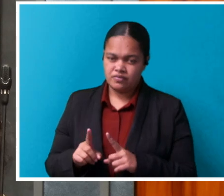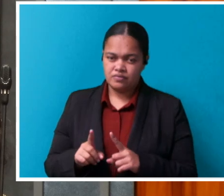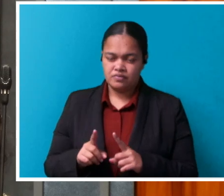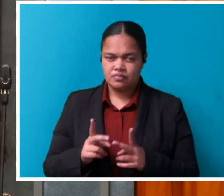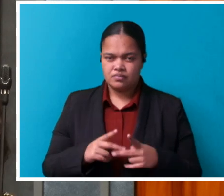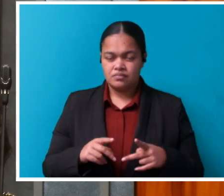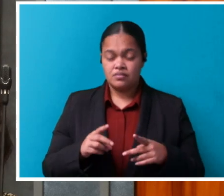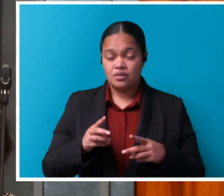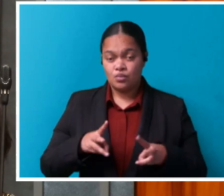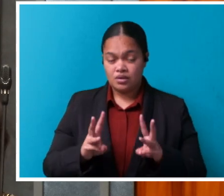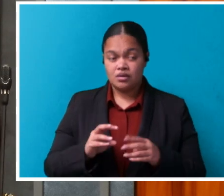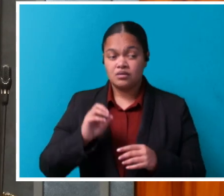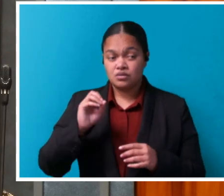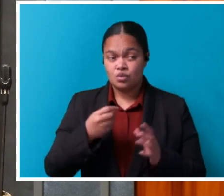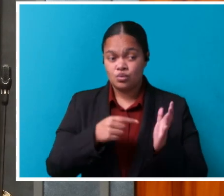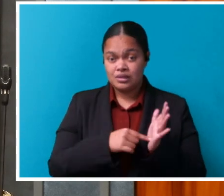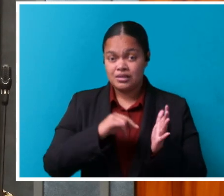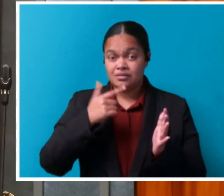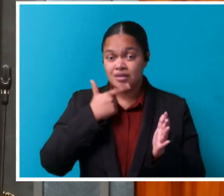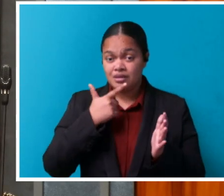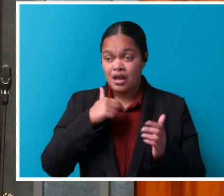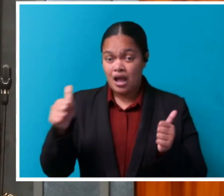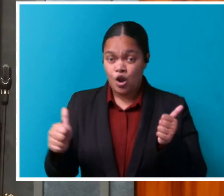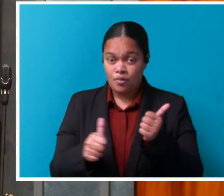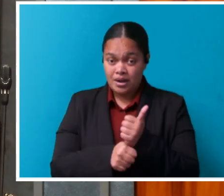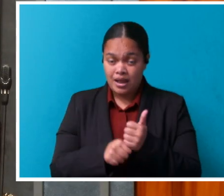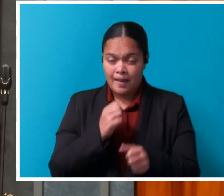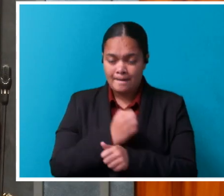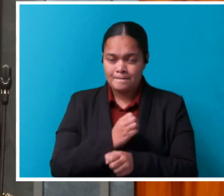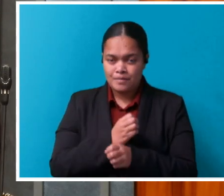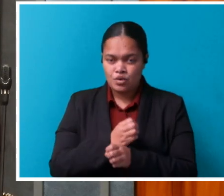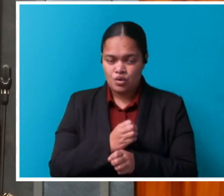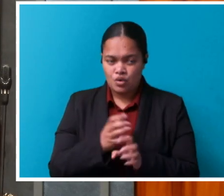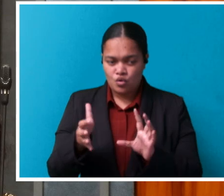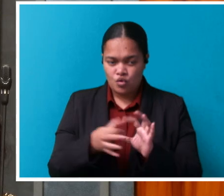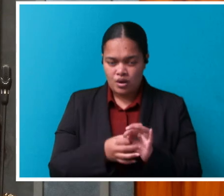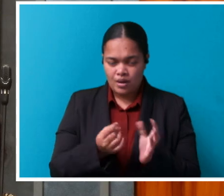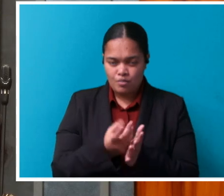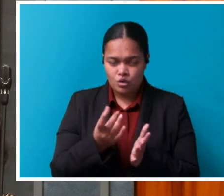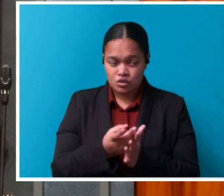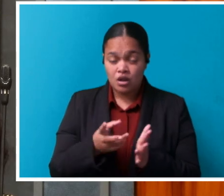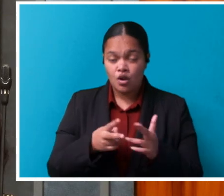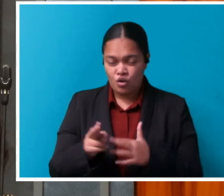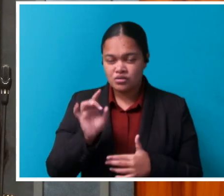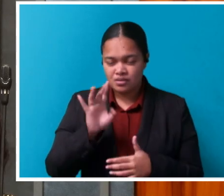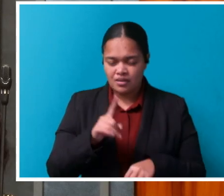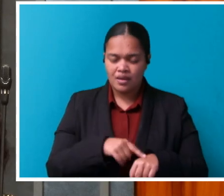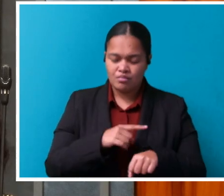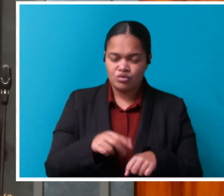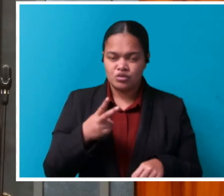Madam Deputy Speaker, TSLS Alumni and Employer Connect portal was also launched on 10th April